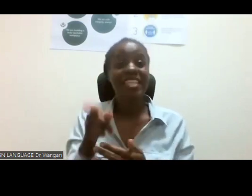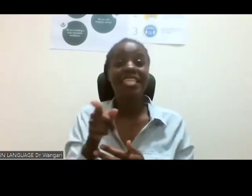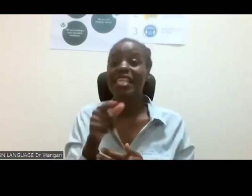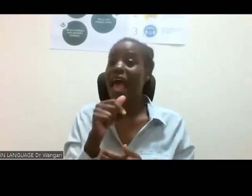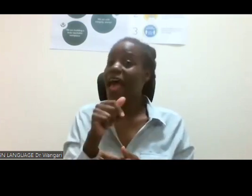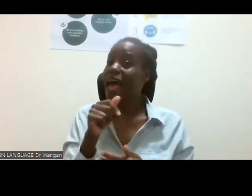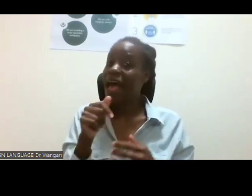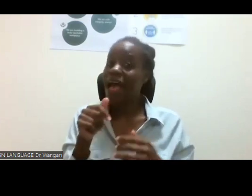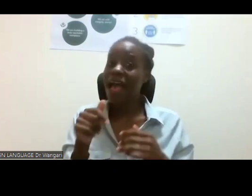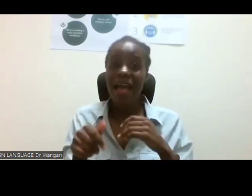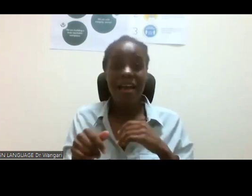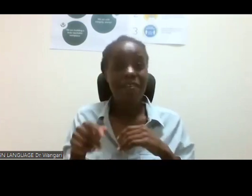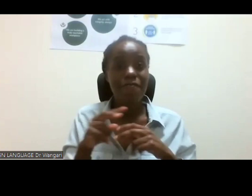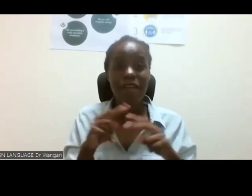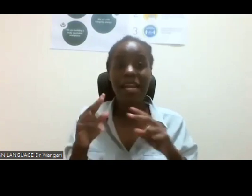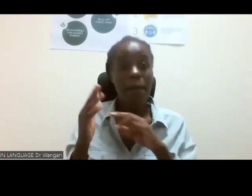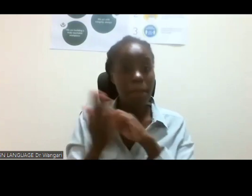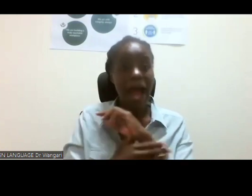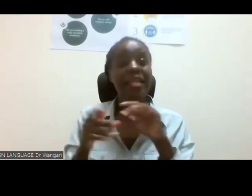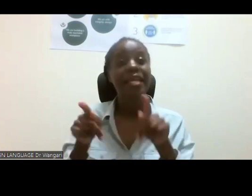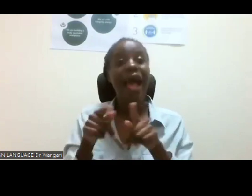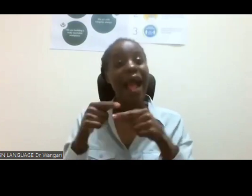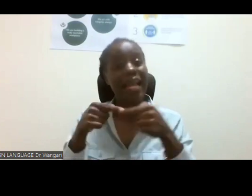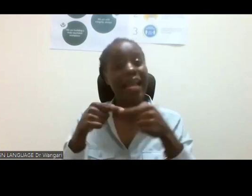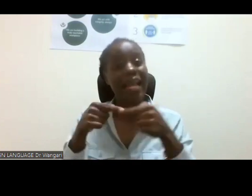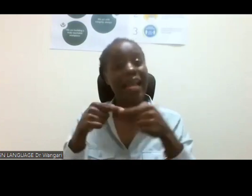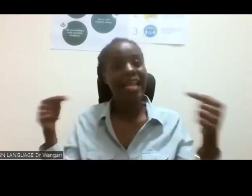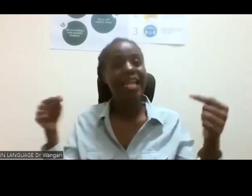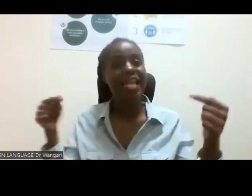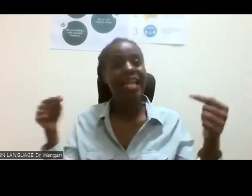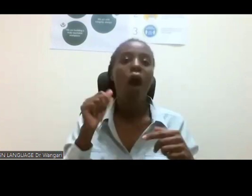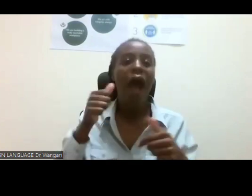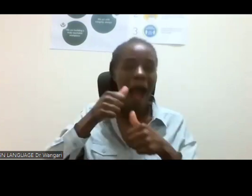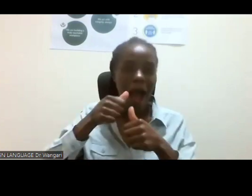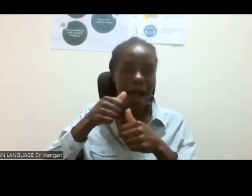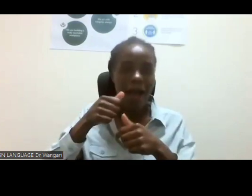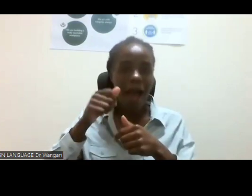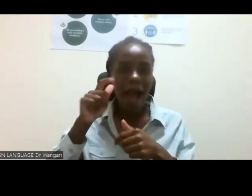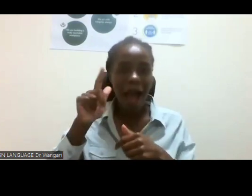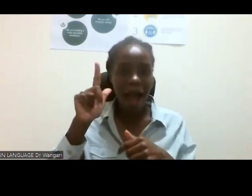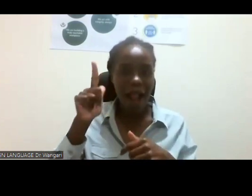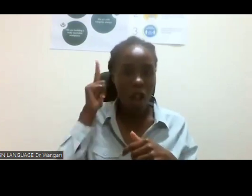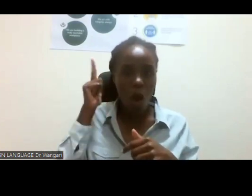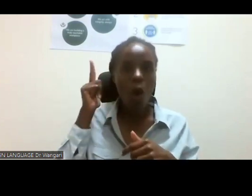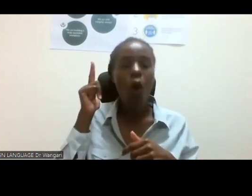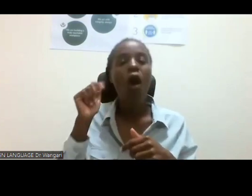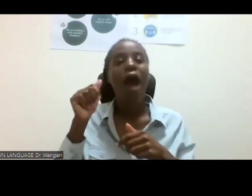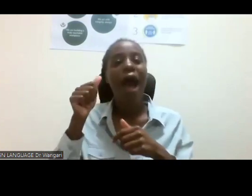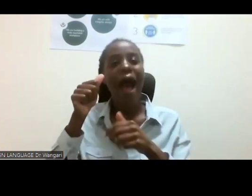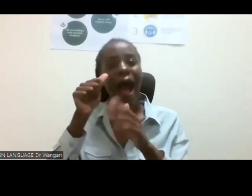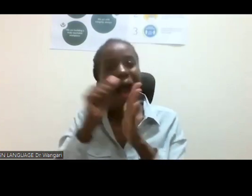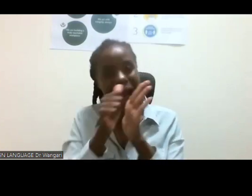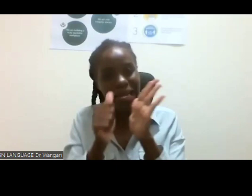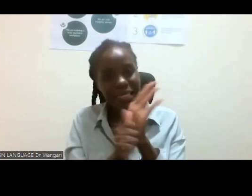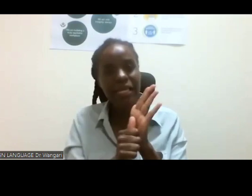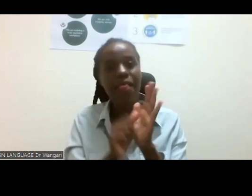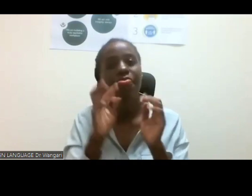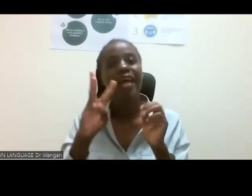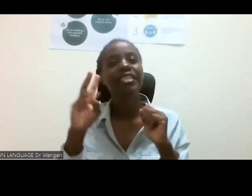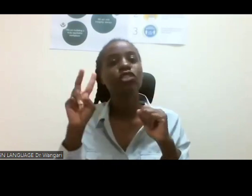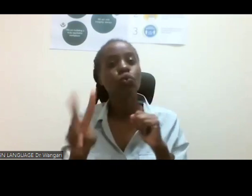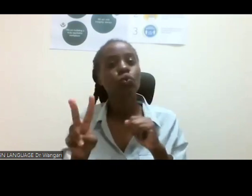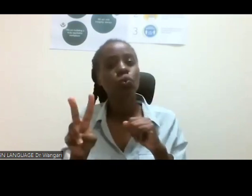of Female Genital Mutilation Act number 32 of 2011 states the same. And with all the